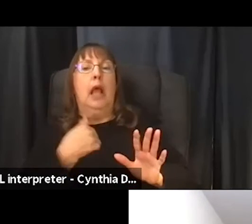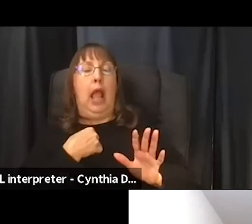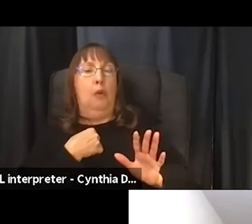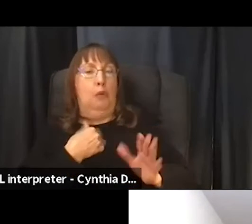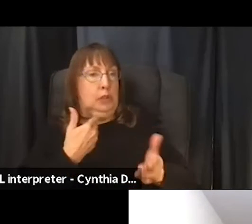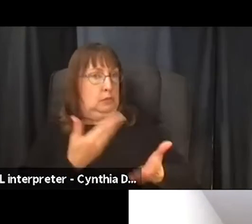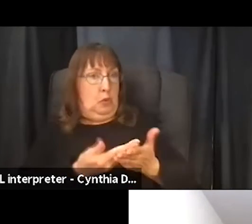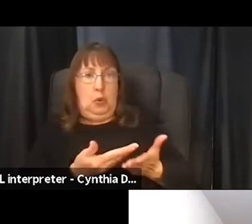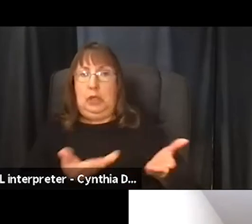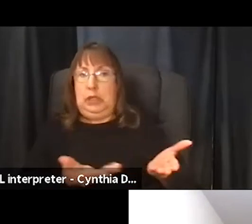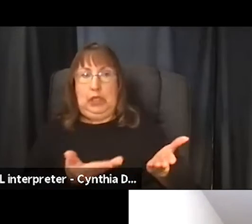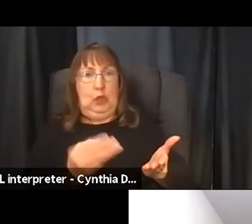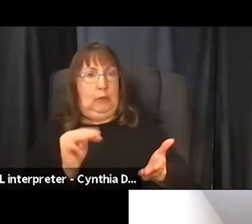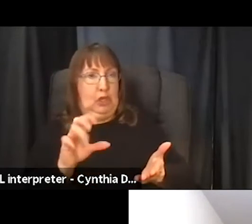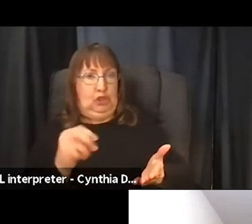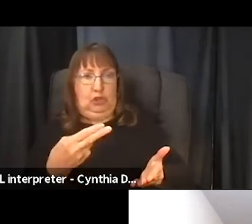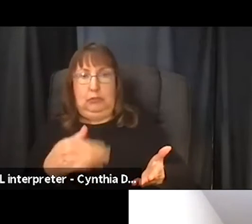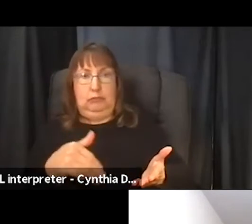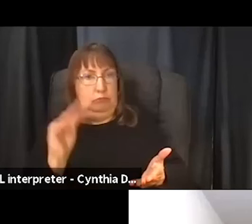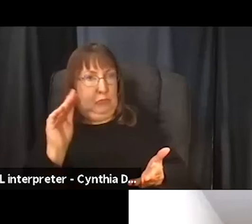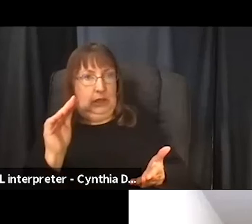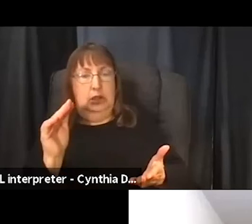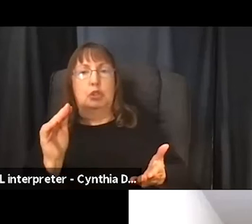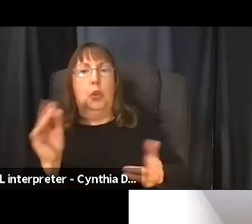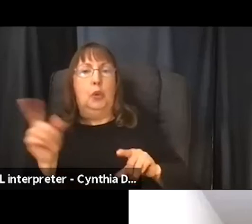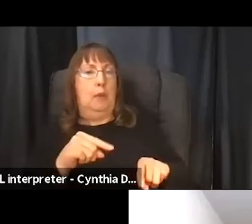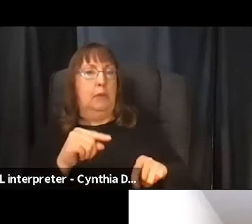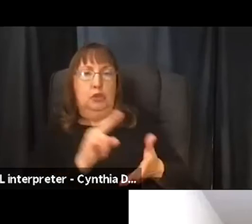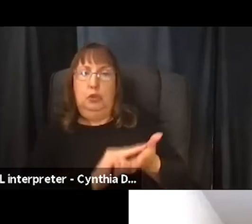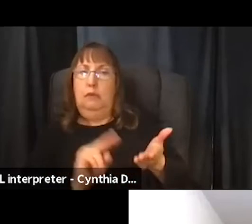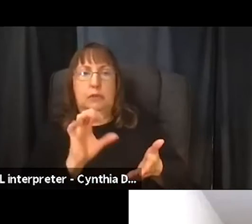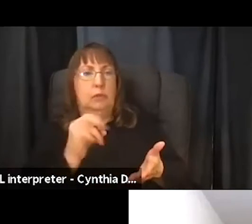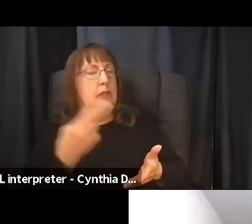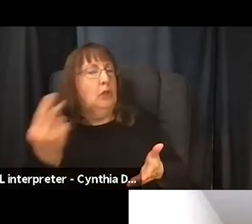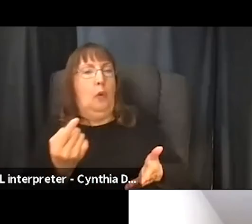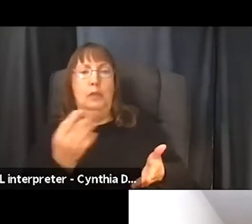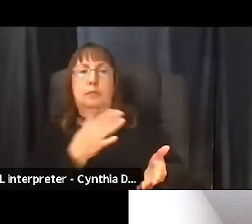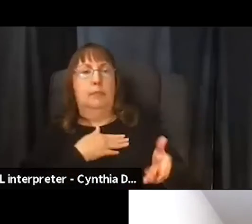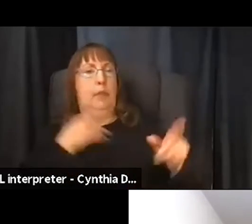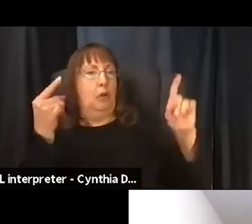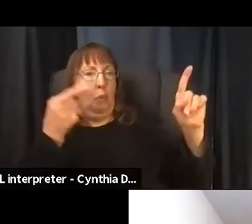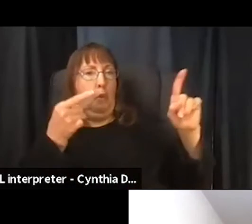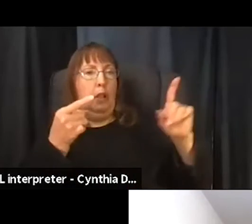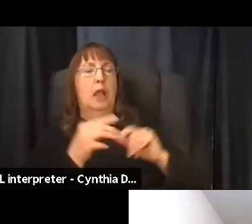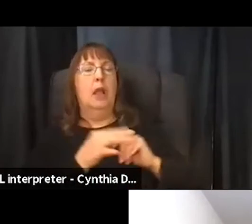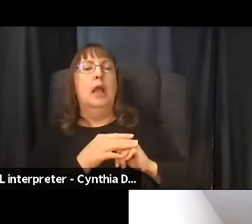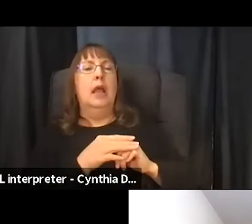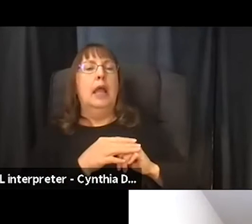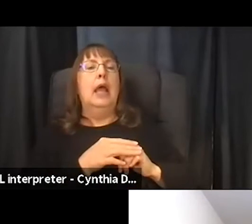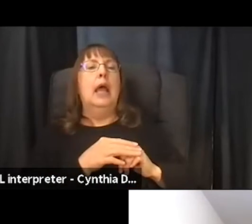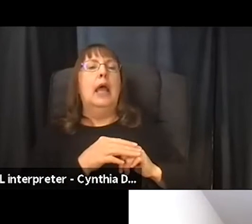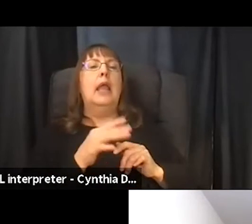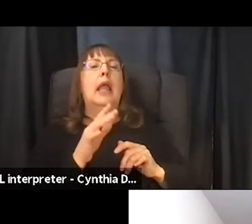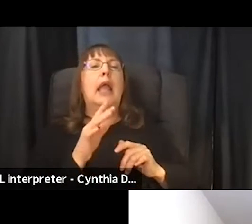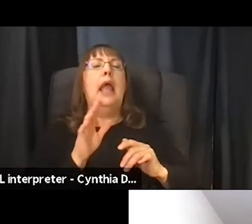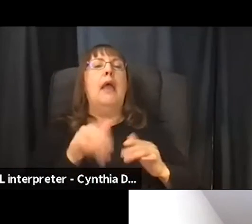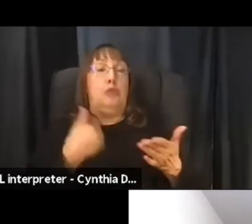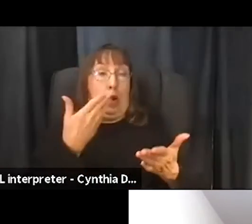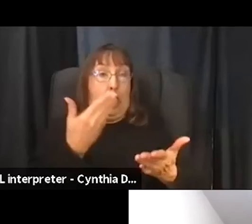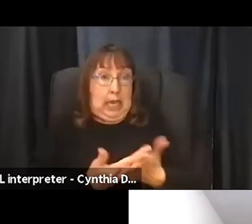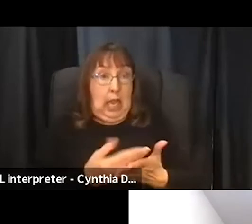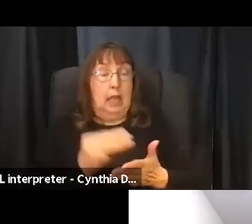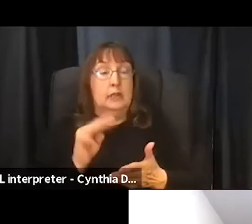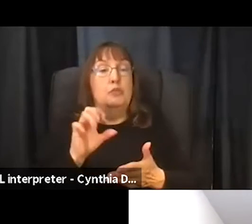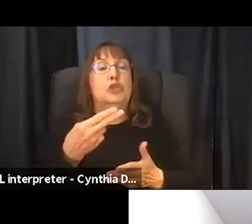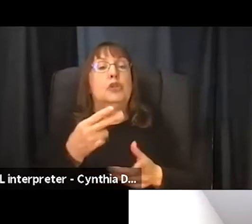in Michigan, and so coming to the U of M has always kind of been a goal of mine. It wasn't until I got to Michigan that I